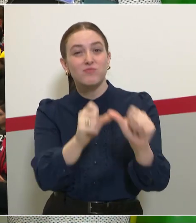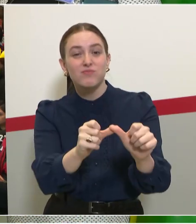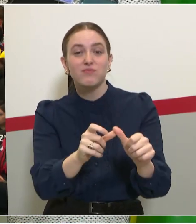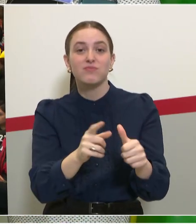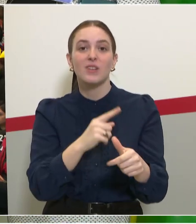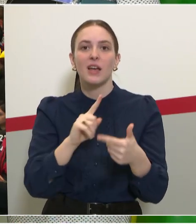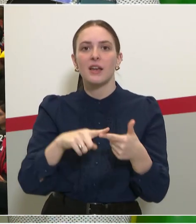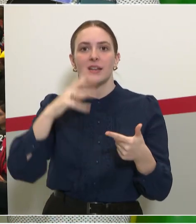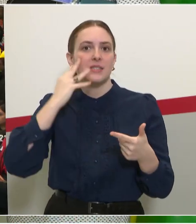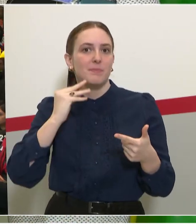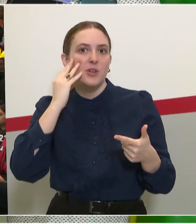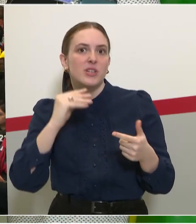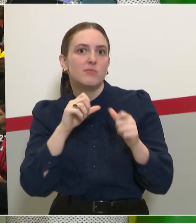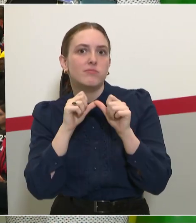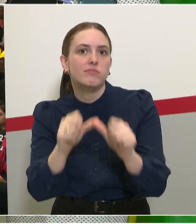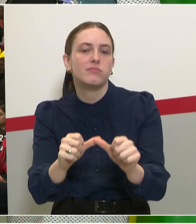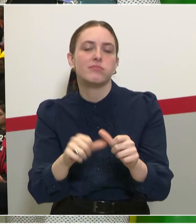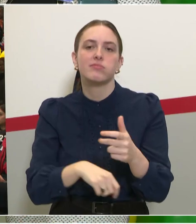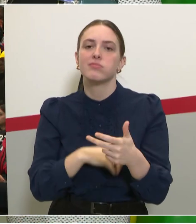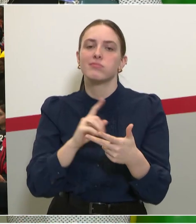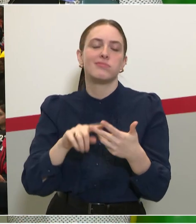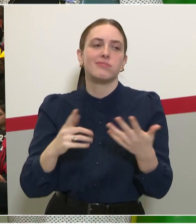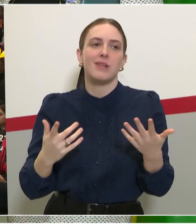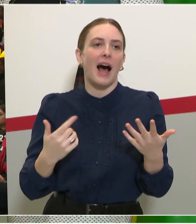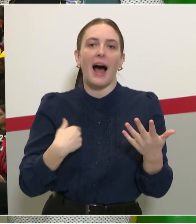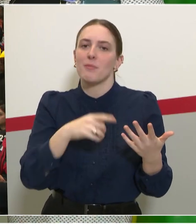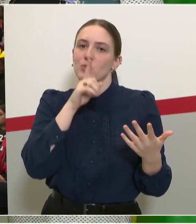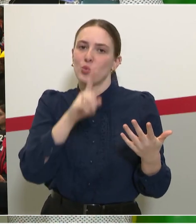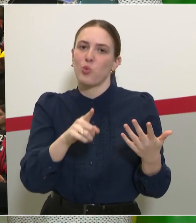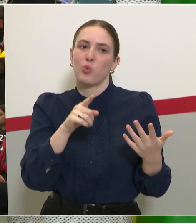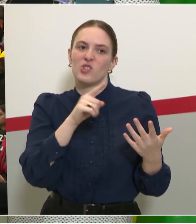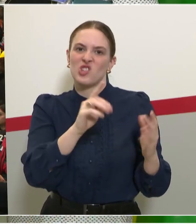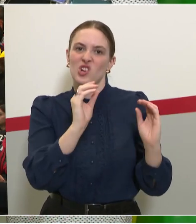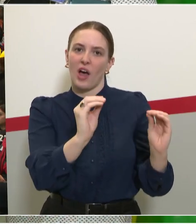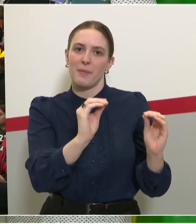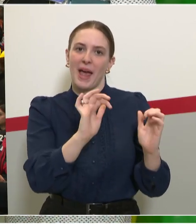his experiences, and I'm sure it taught him the